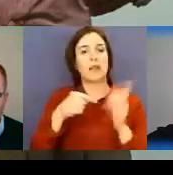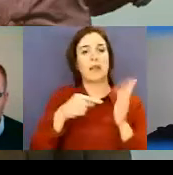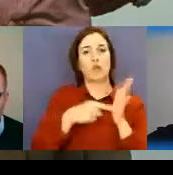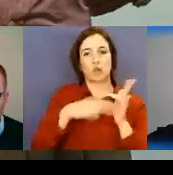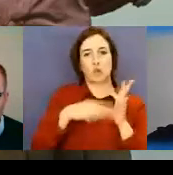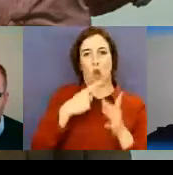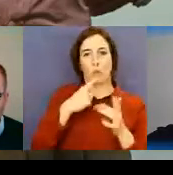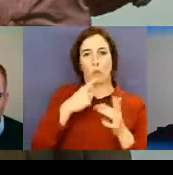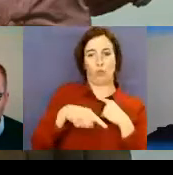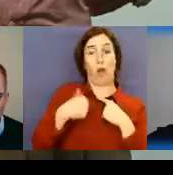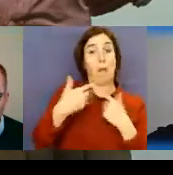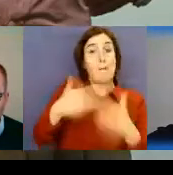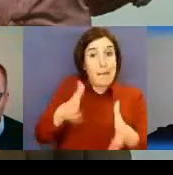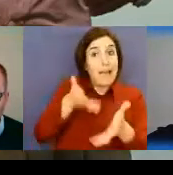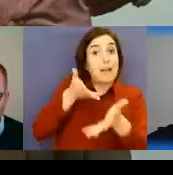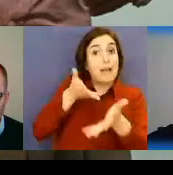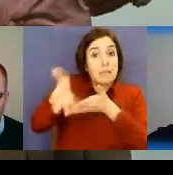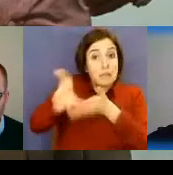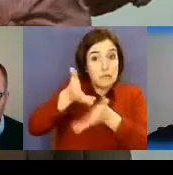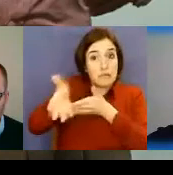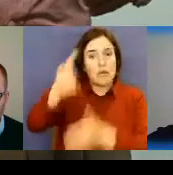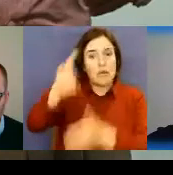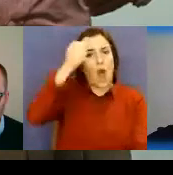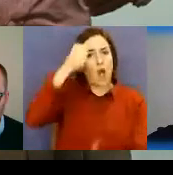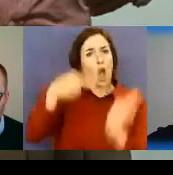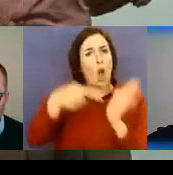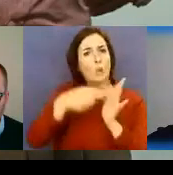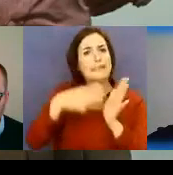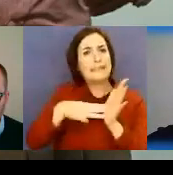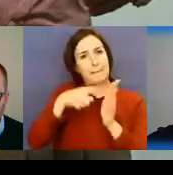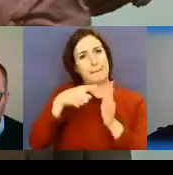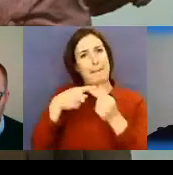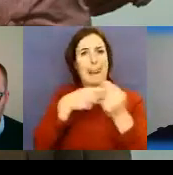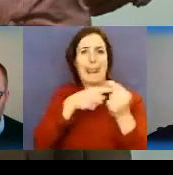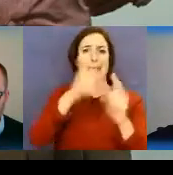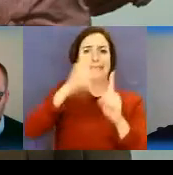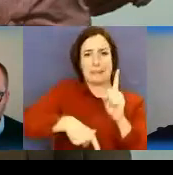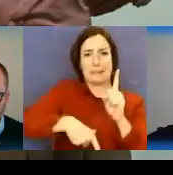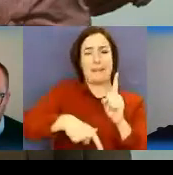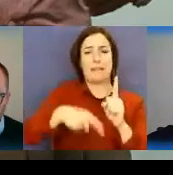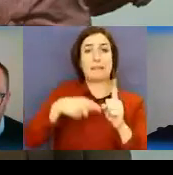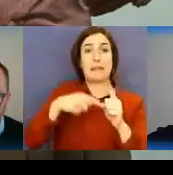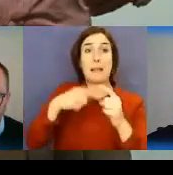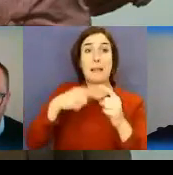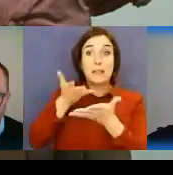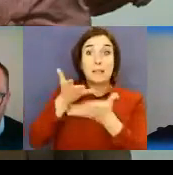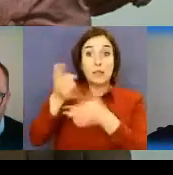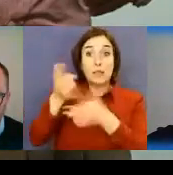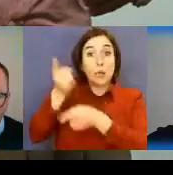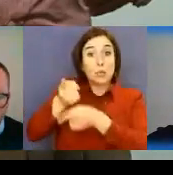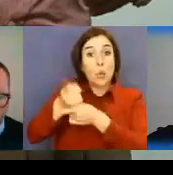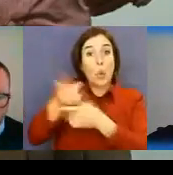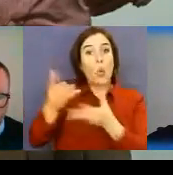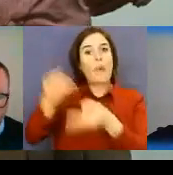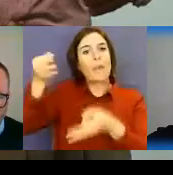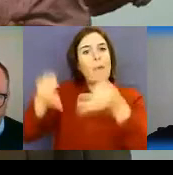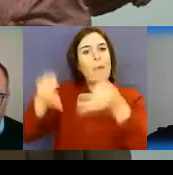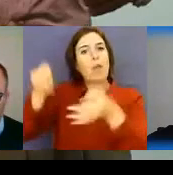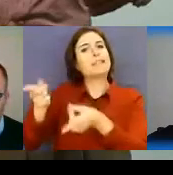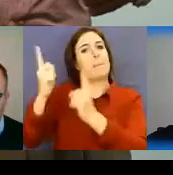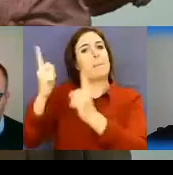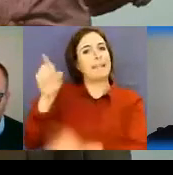and our disability lead have had conversations with the minister previously. Those conversations continue, but